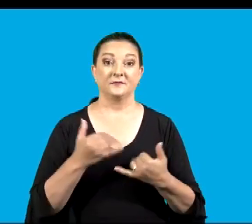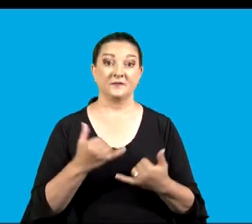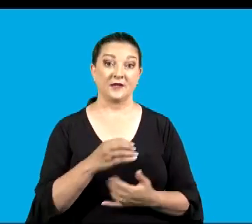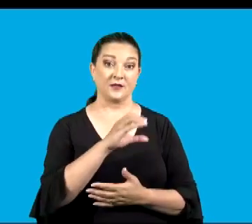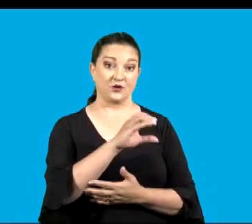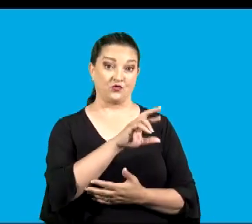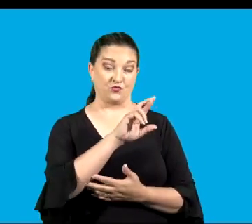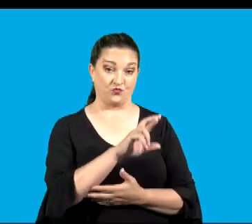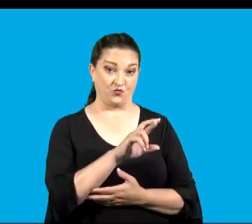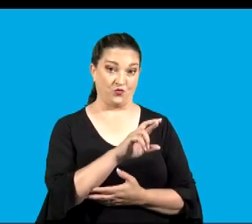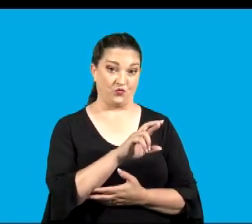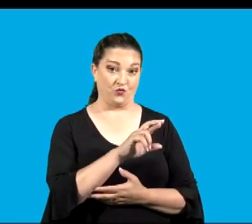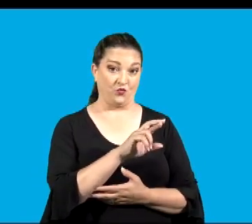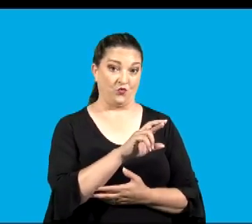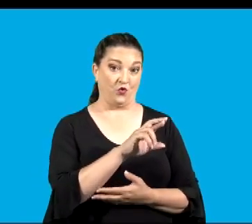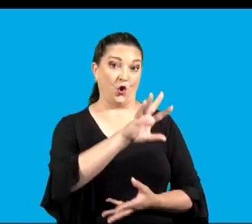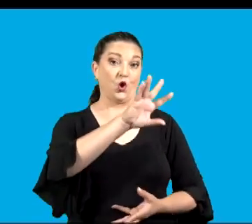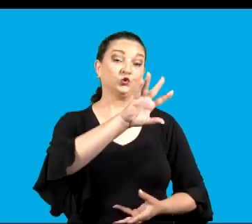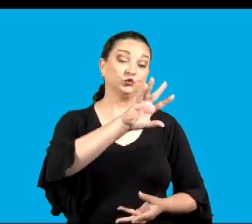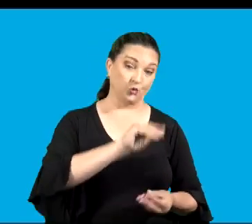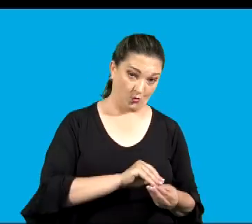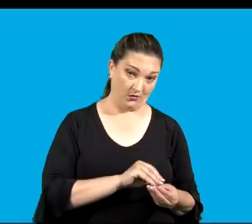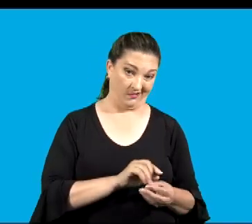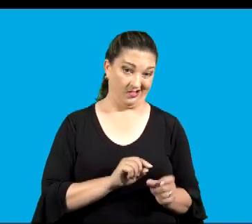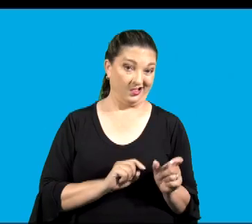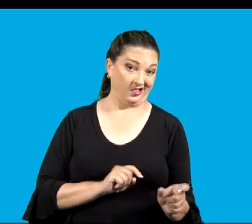the total of the creditors allowances journal,